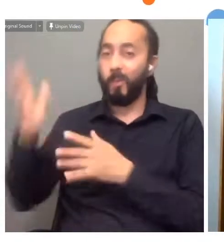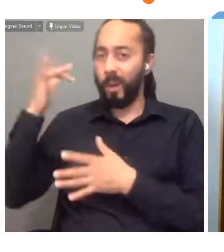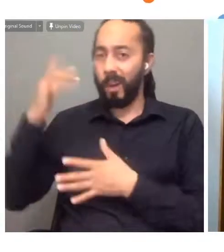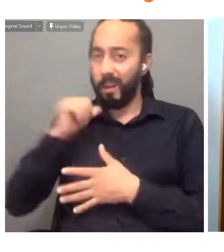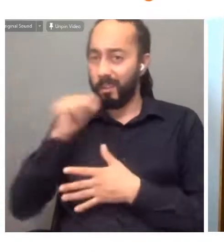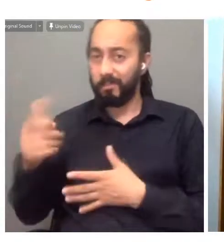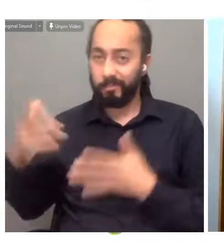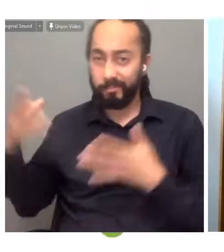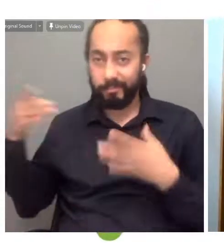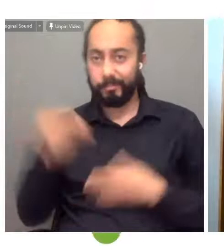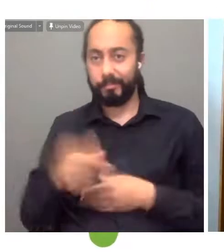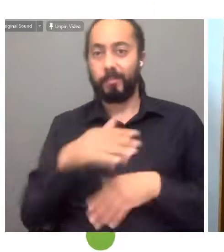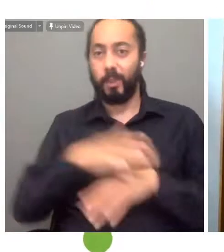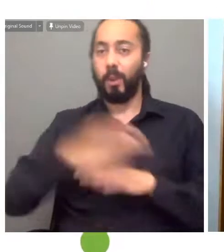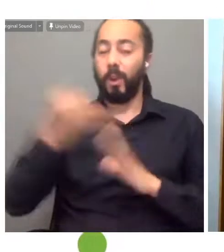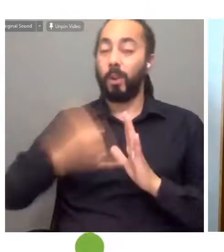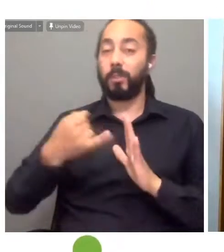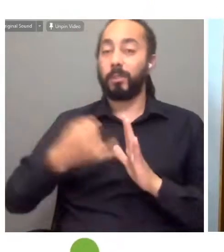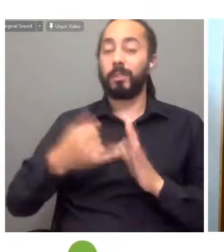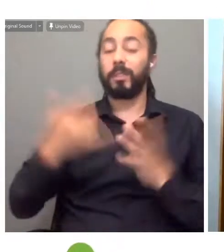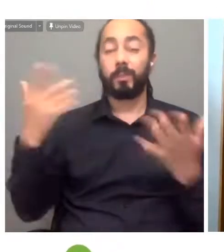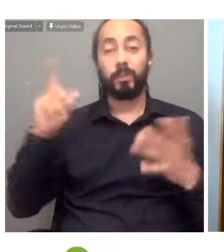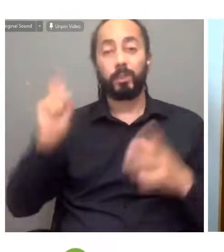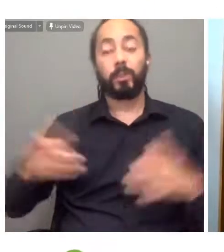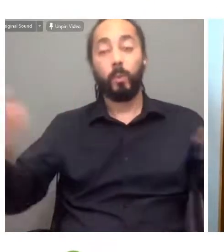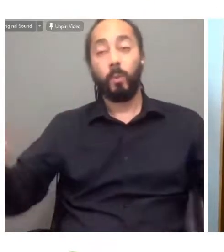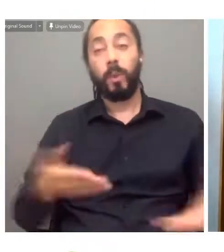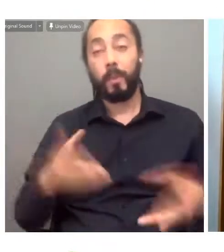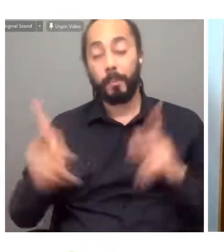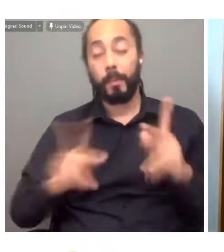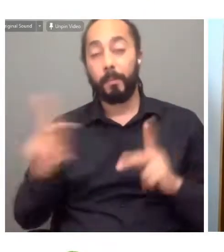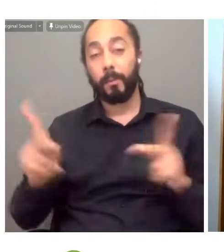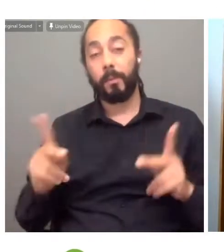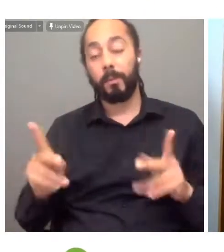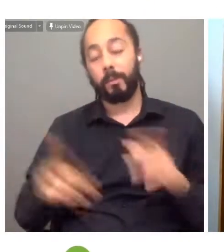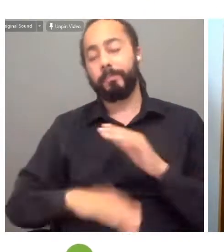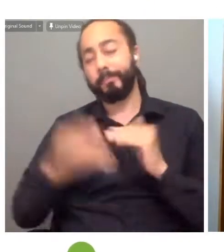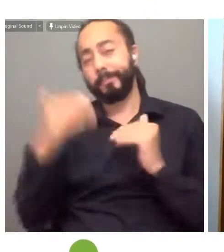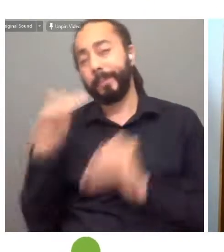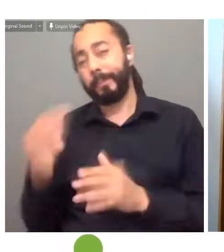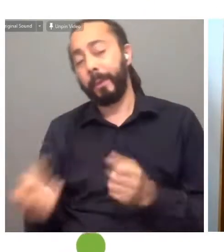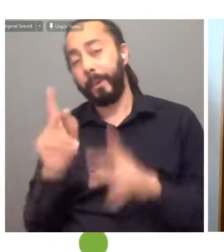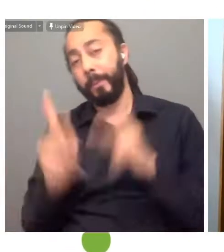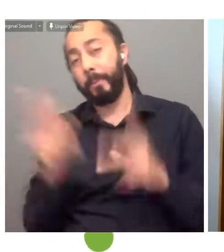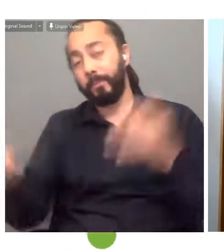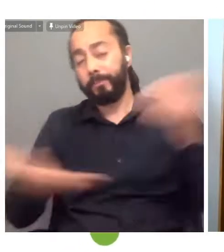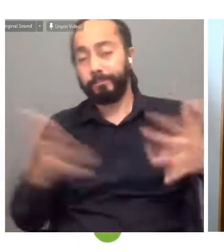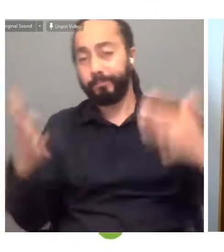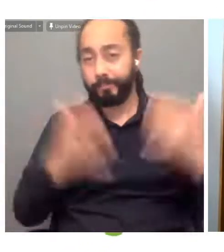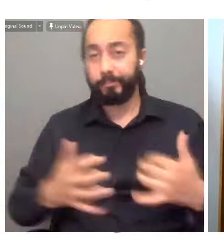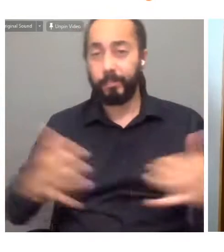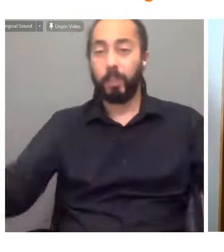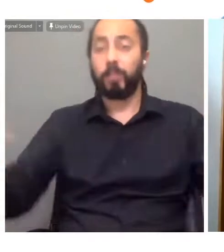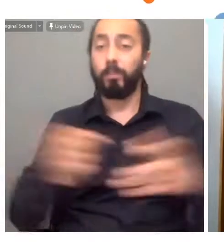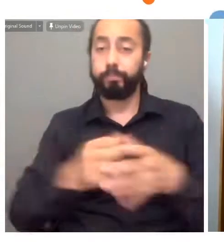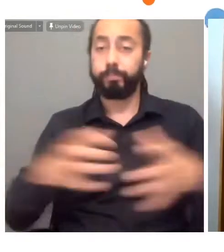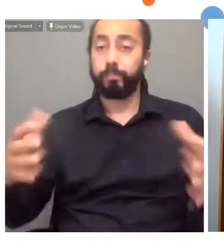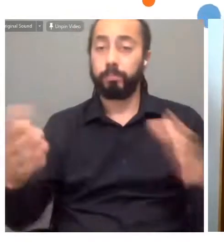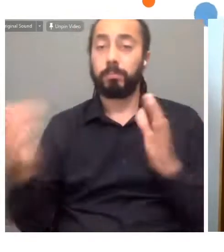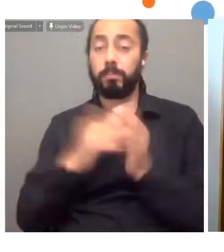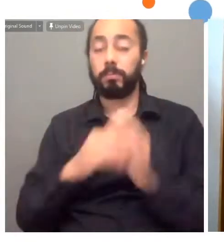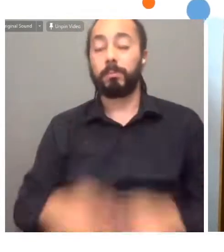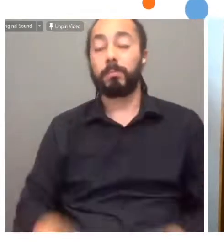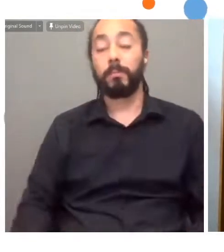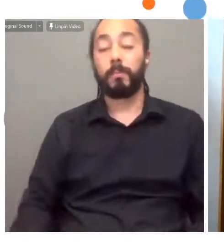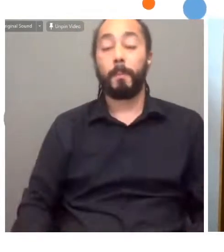not too many people, maybe now's a good time. So if what I've been telling organizations that I've been meeting, I mean, if you were planning